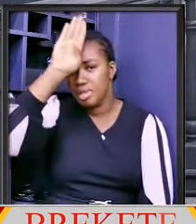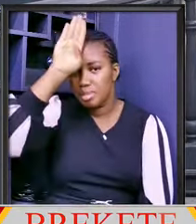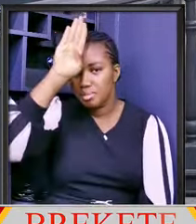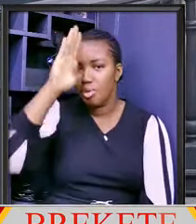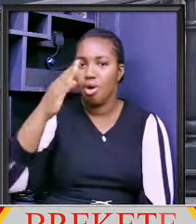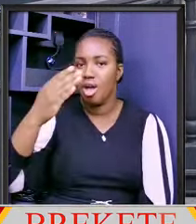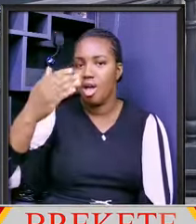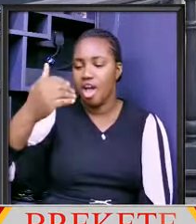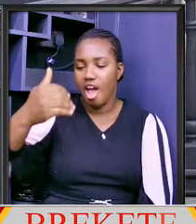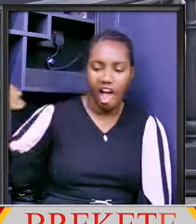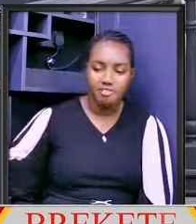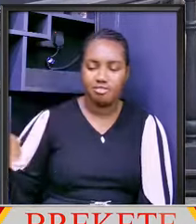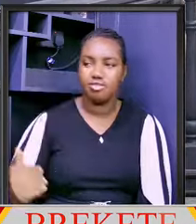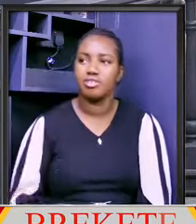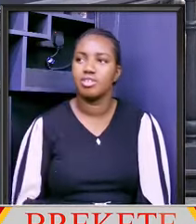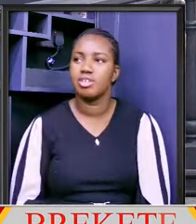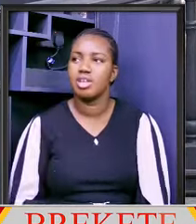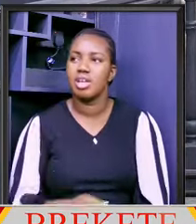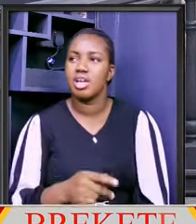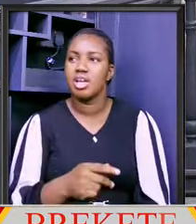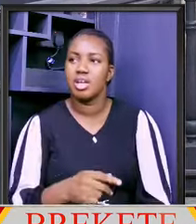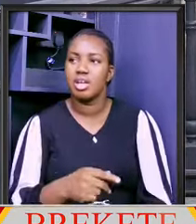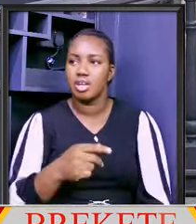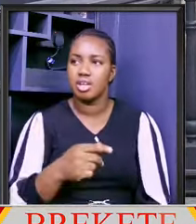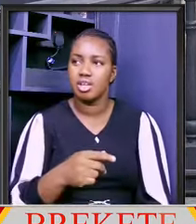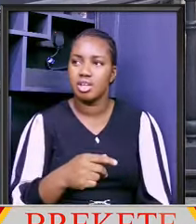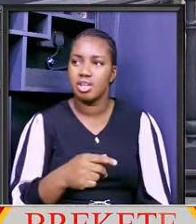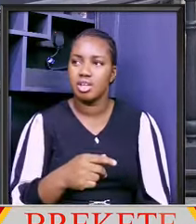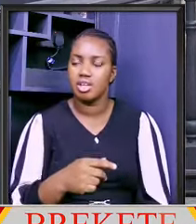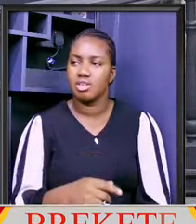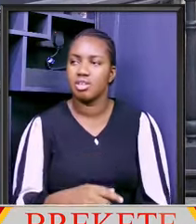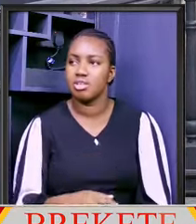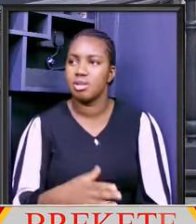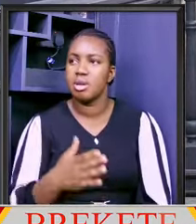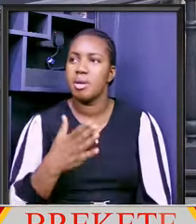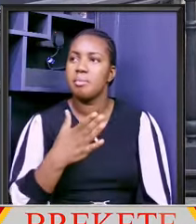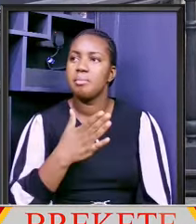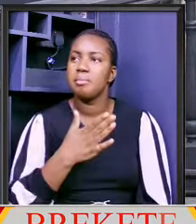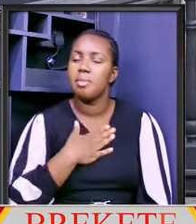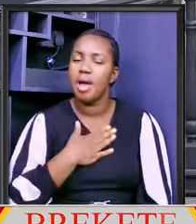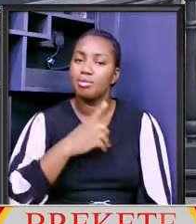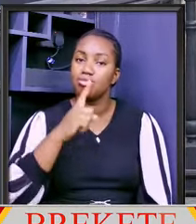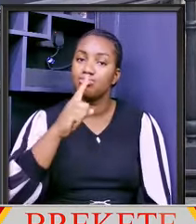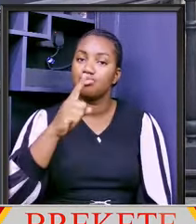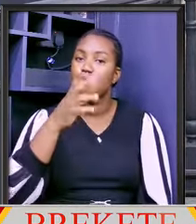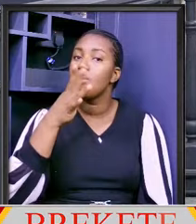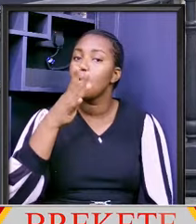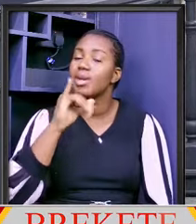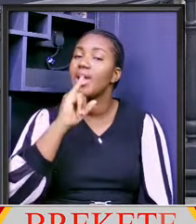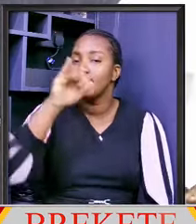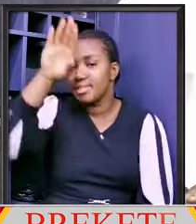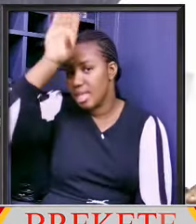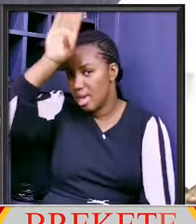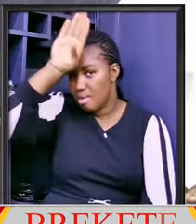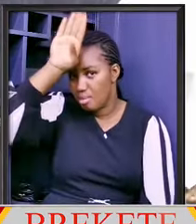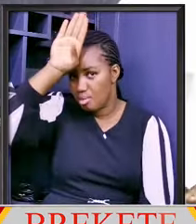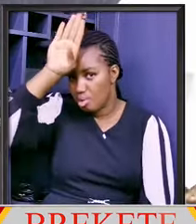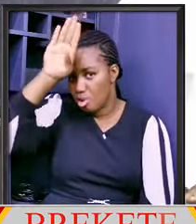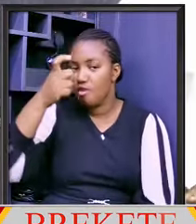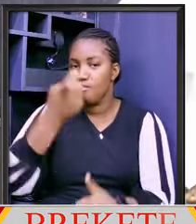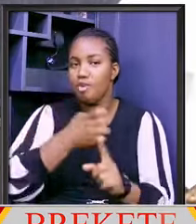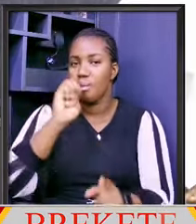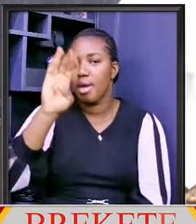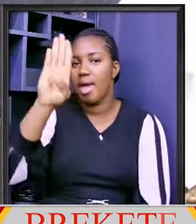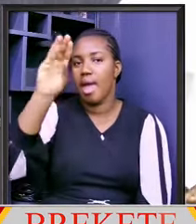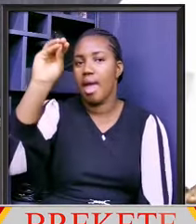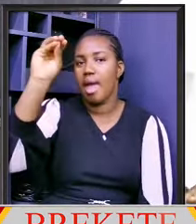half. How you tell me half Igbo, half? Okay. My biological mother, she is Igbo by tribe from Iboin